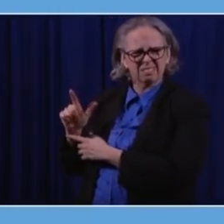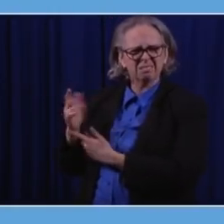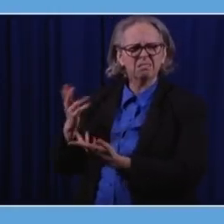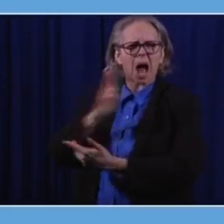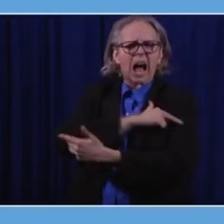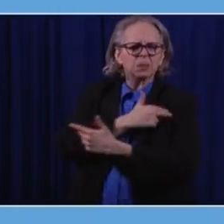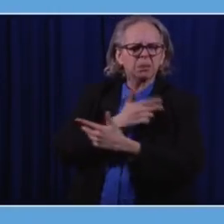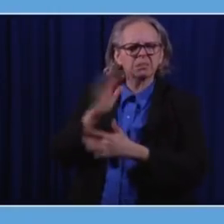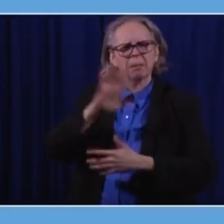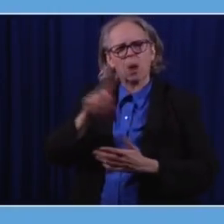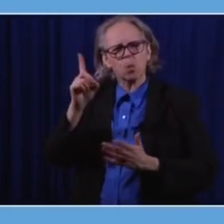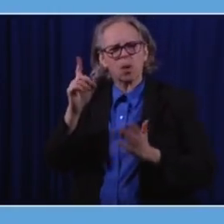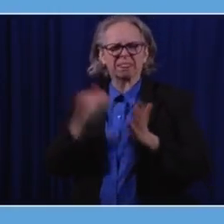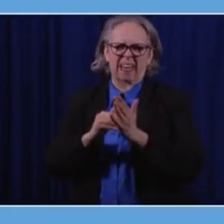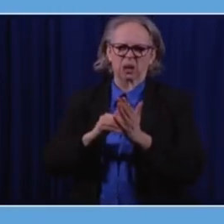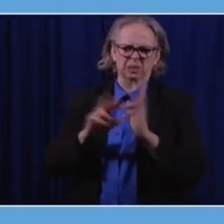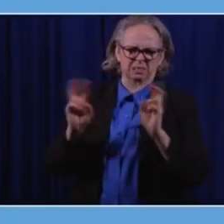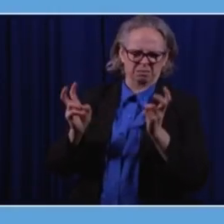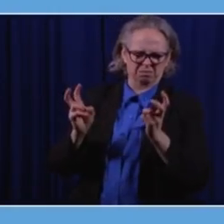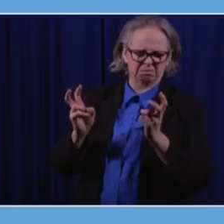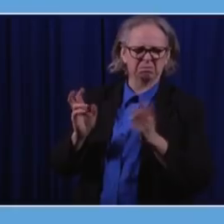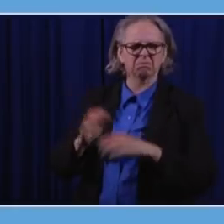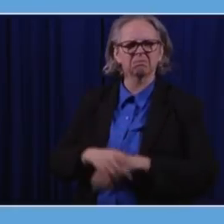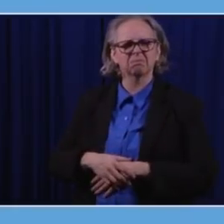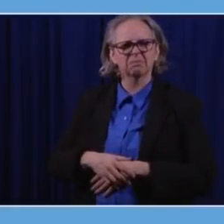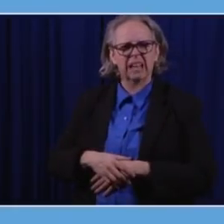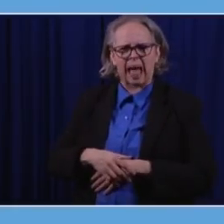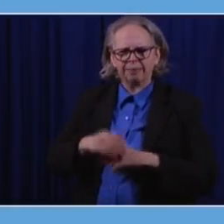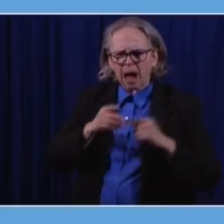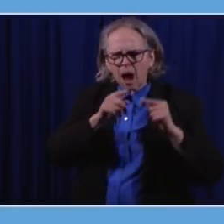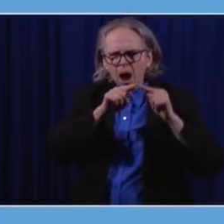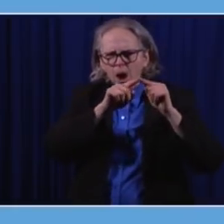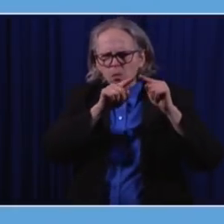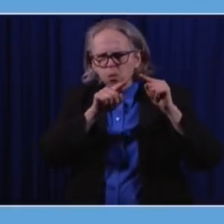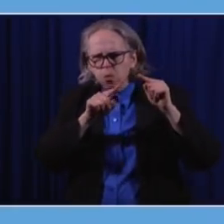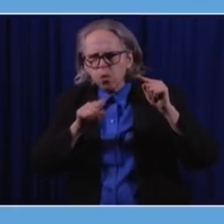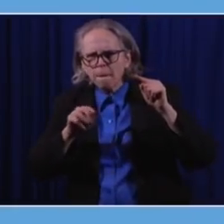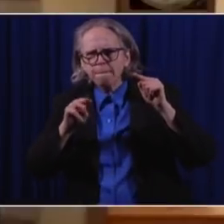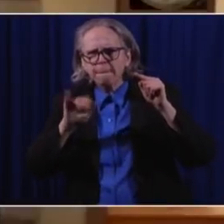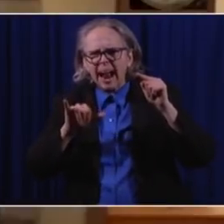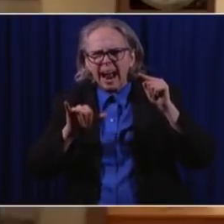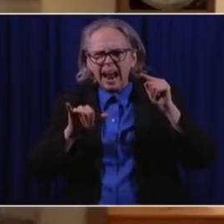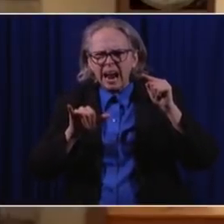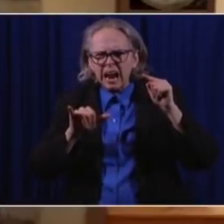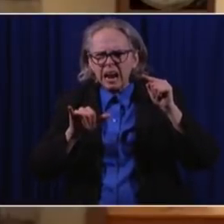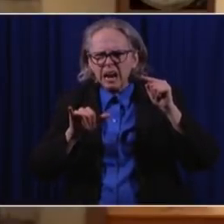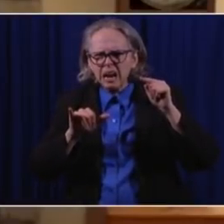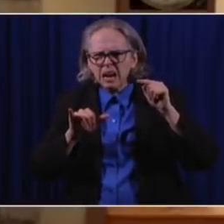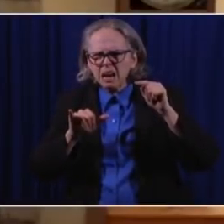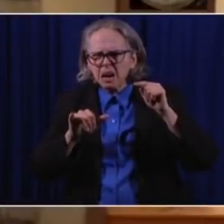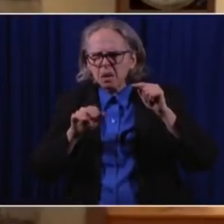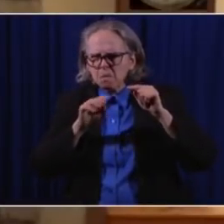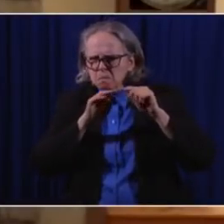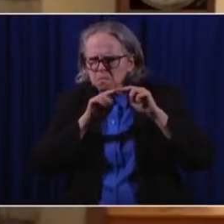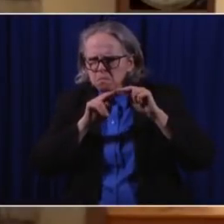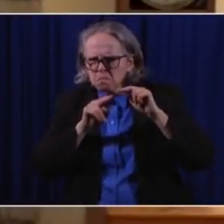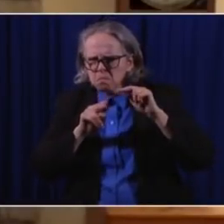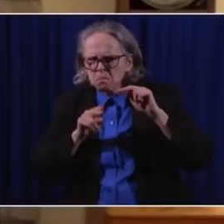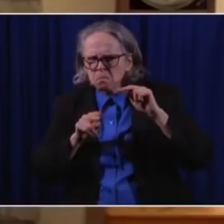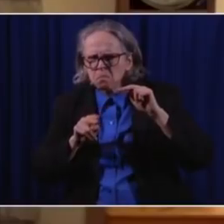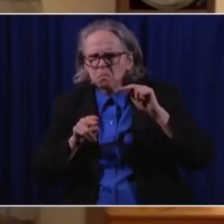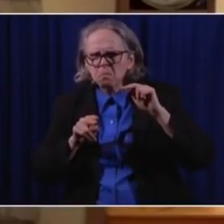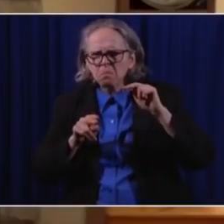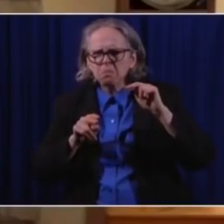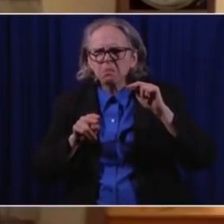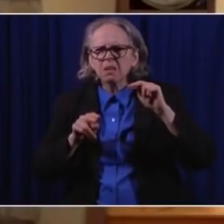the hospital before we dropped in late May and into June, as you can see. We are now in the middle of